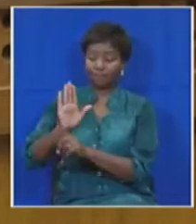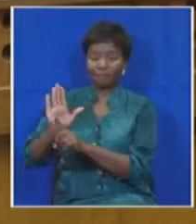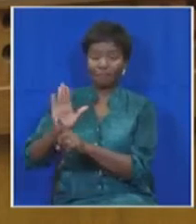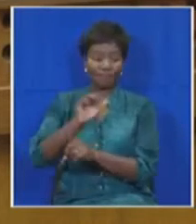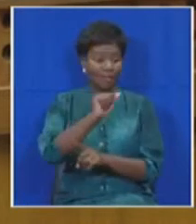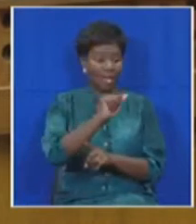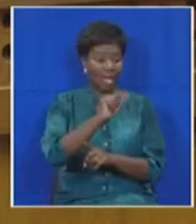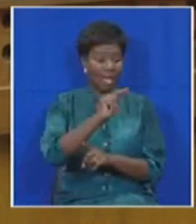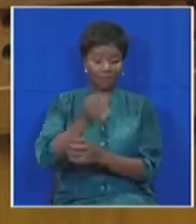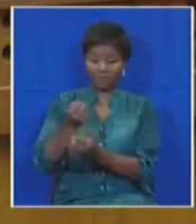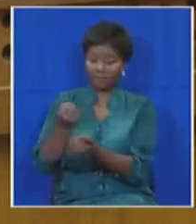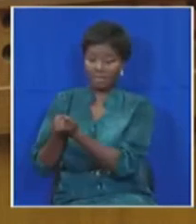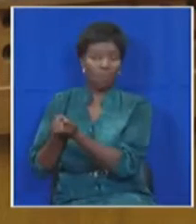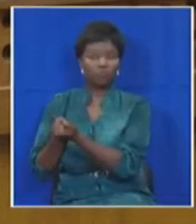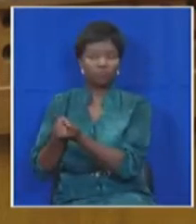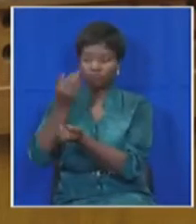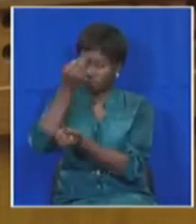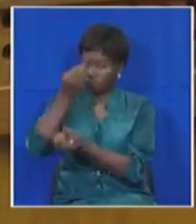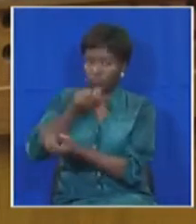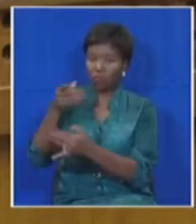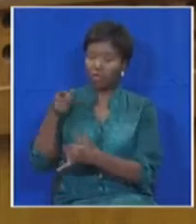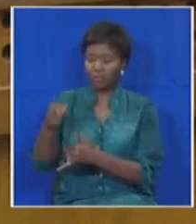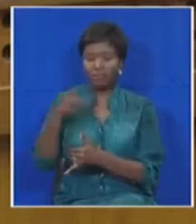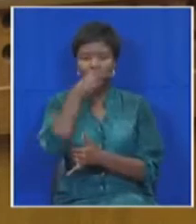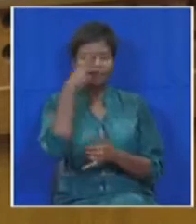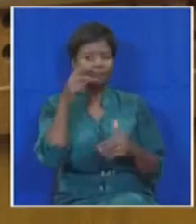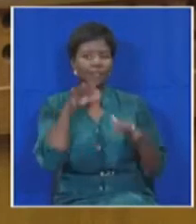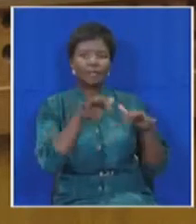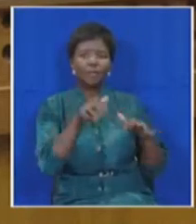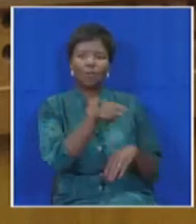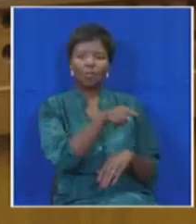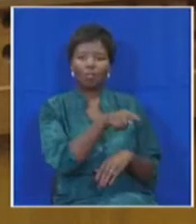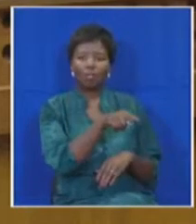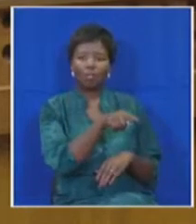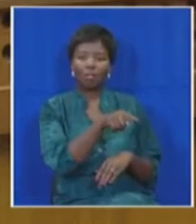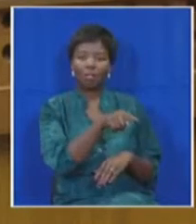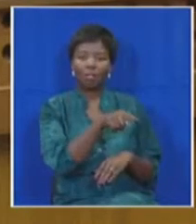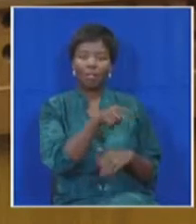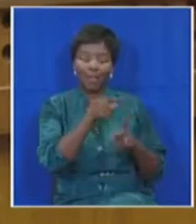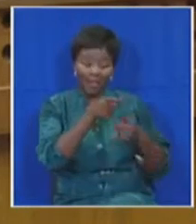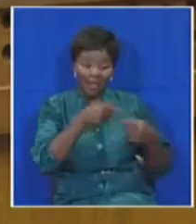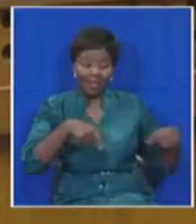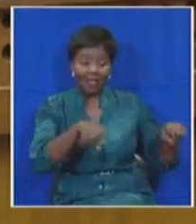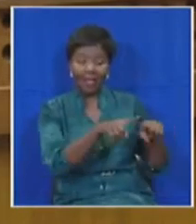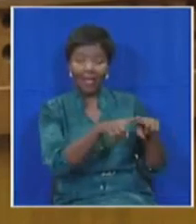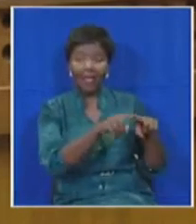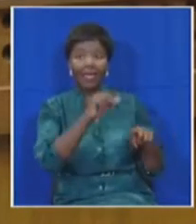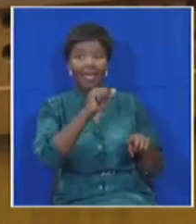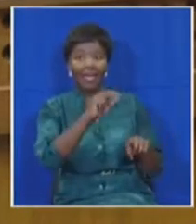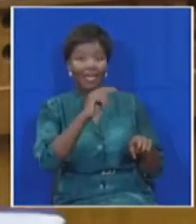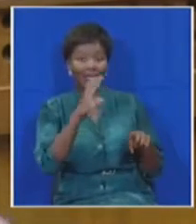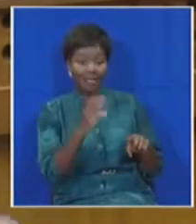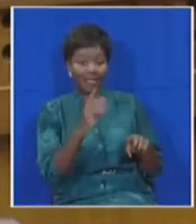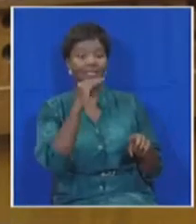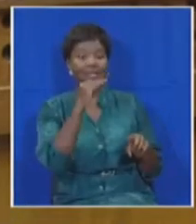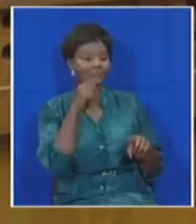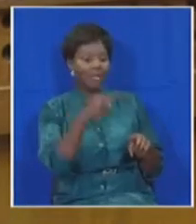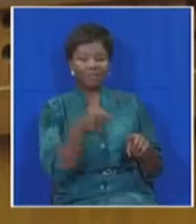ANC, the enemy of the young people. They, fellow South Africans, are our lost